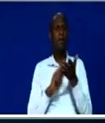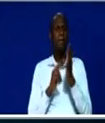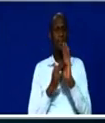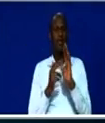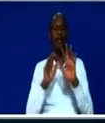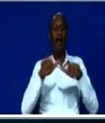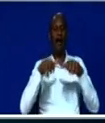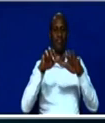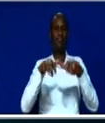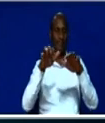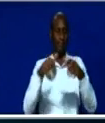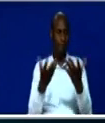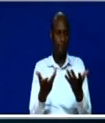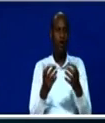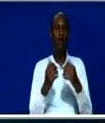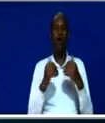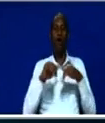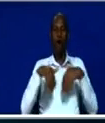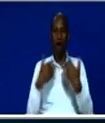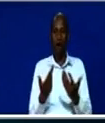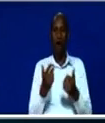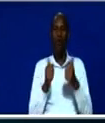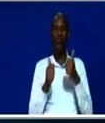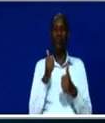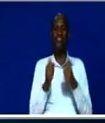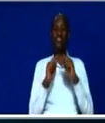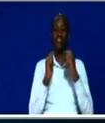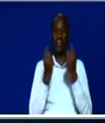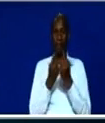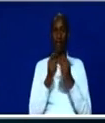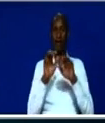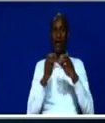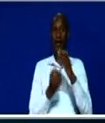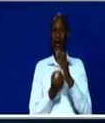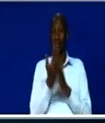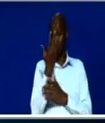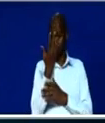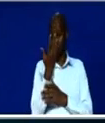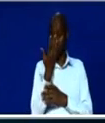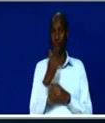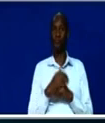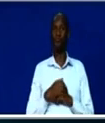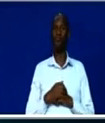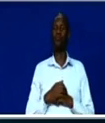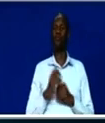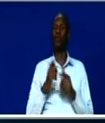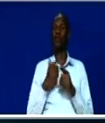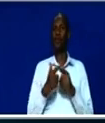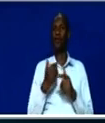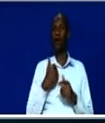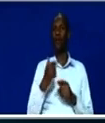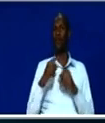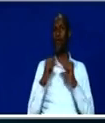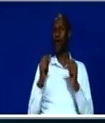simply cultivate, or which type is cultivated apart from Arabica coffee. And then we have that